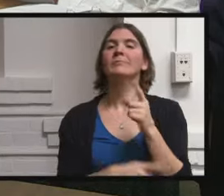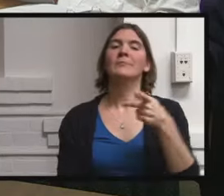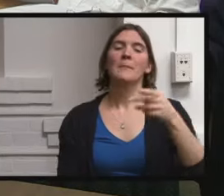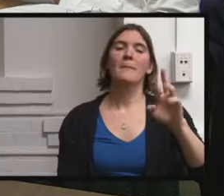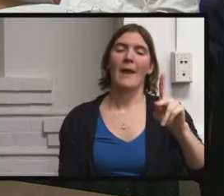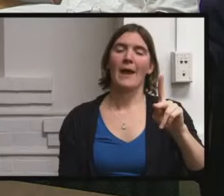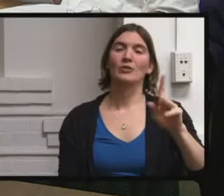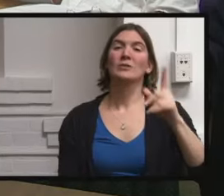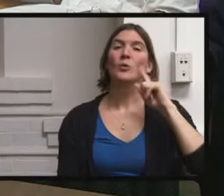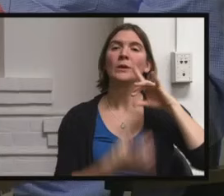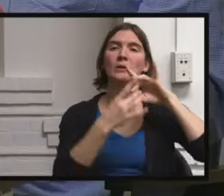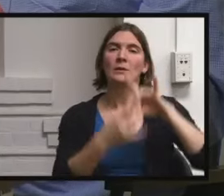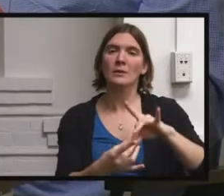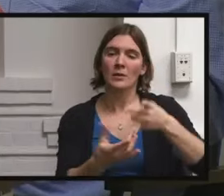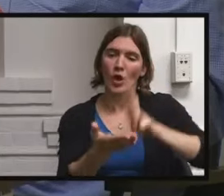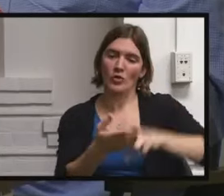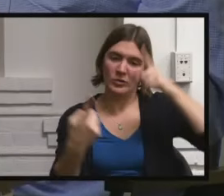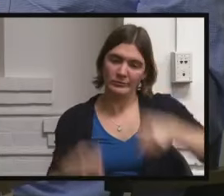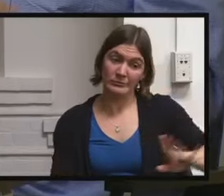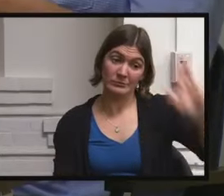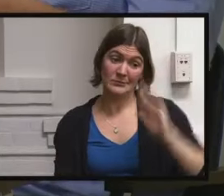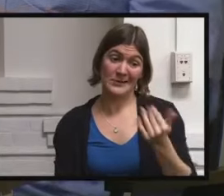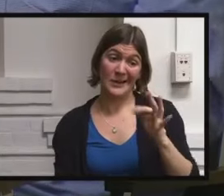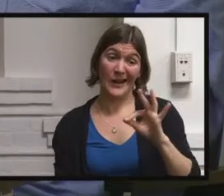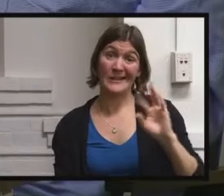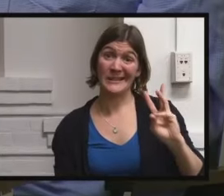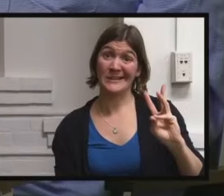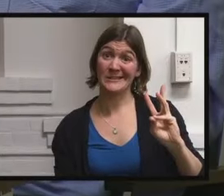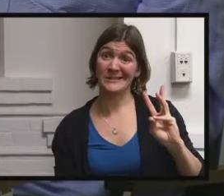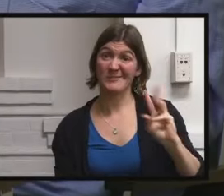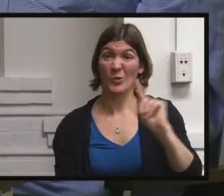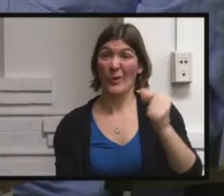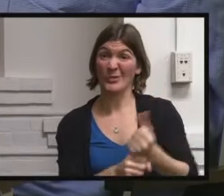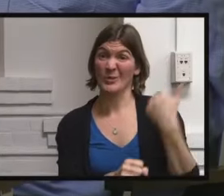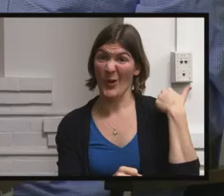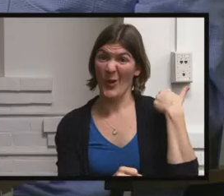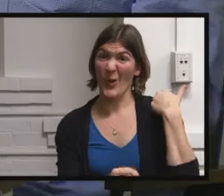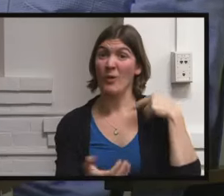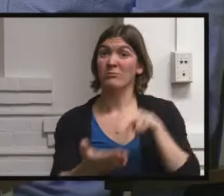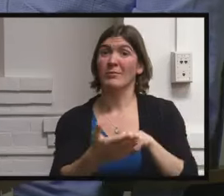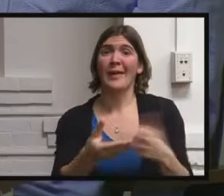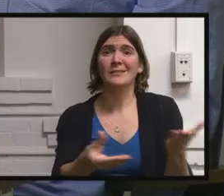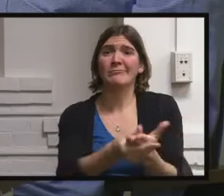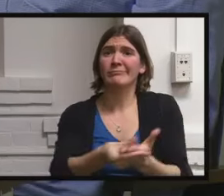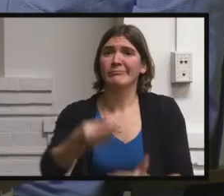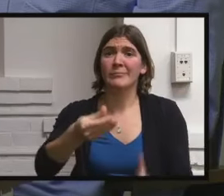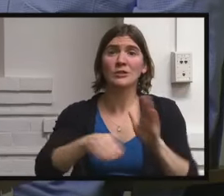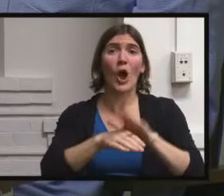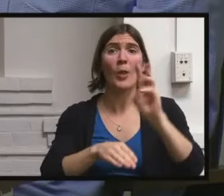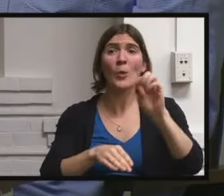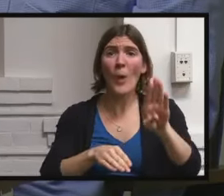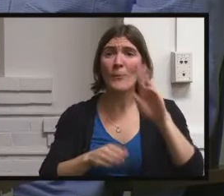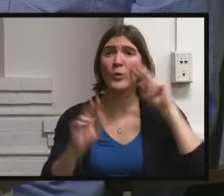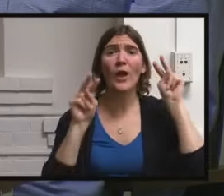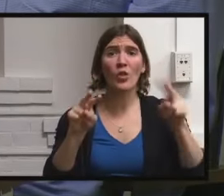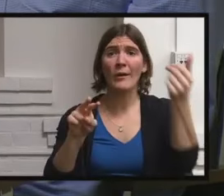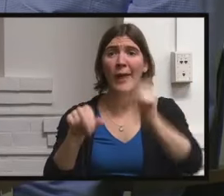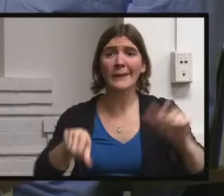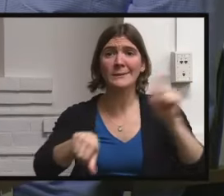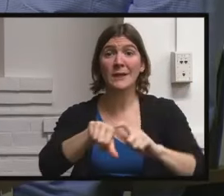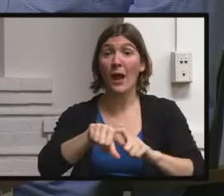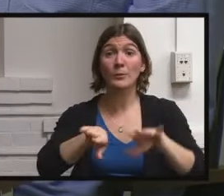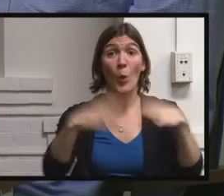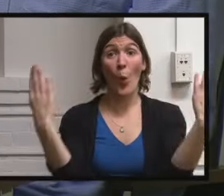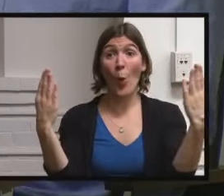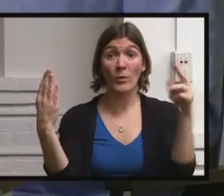based on the terms of a 1996 agreement, which was included in the board package. It's on the website made available, and